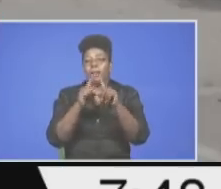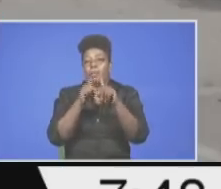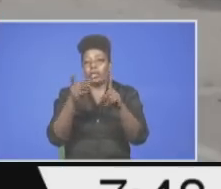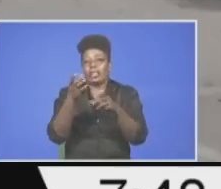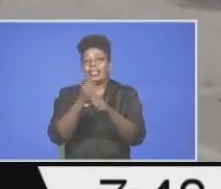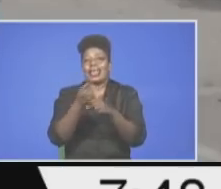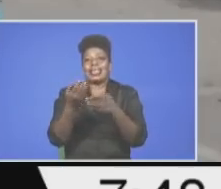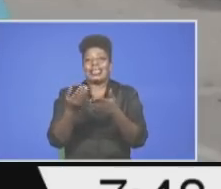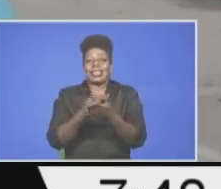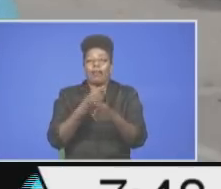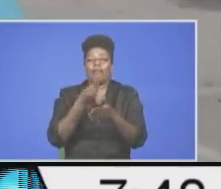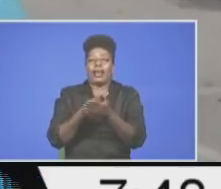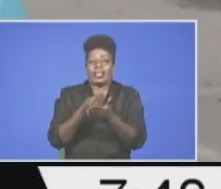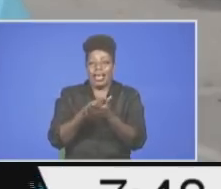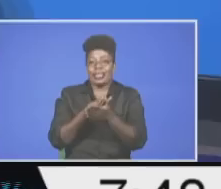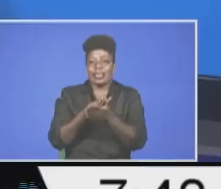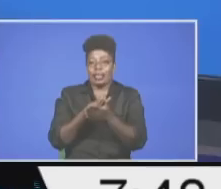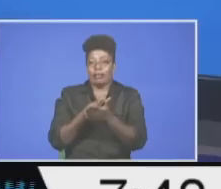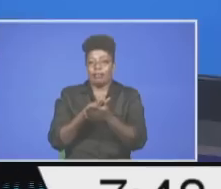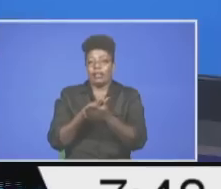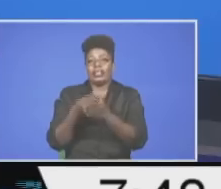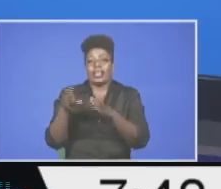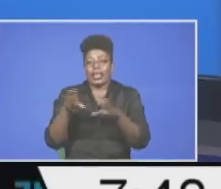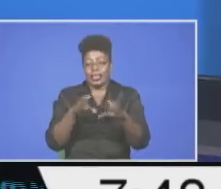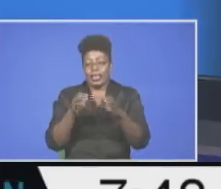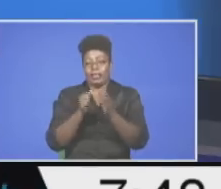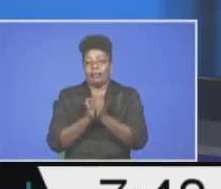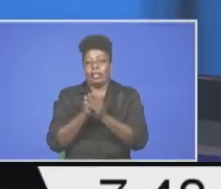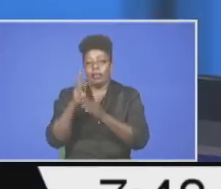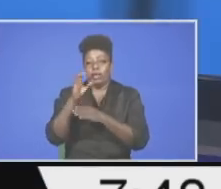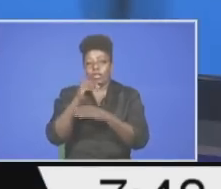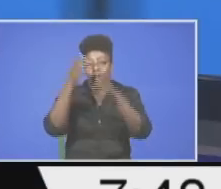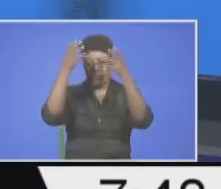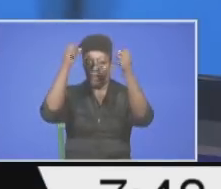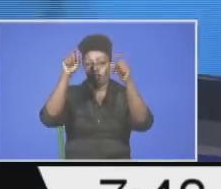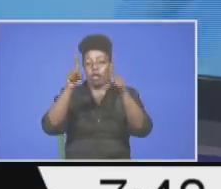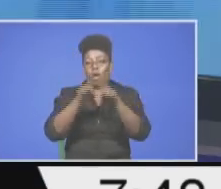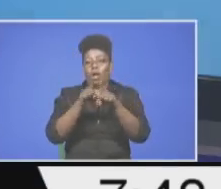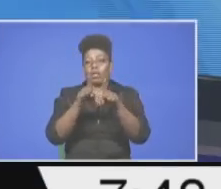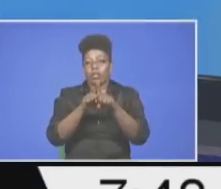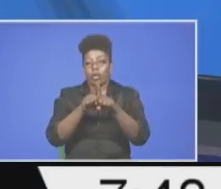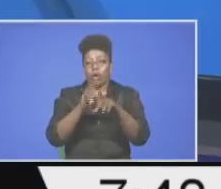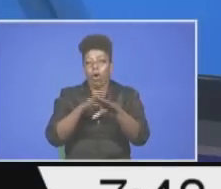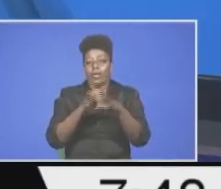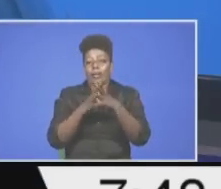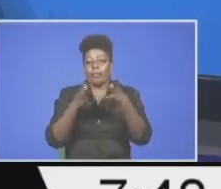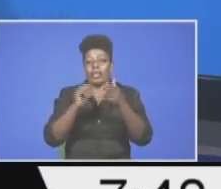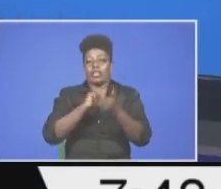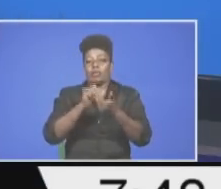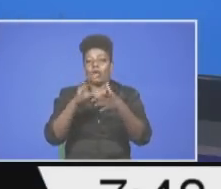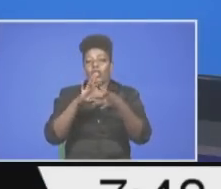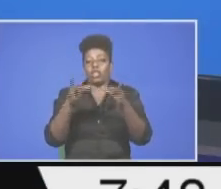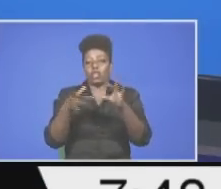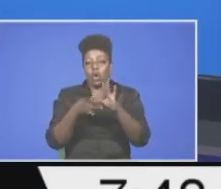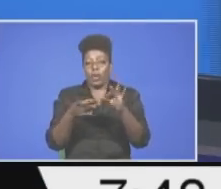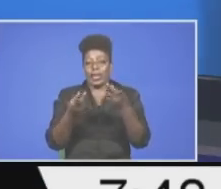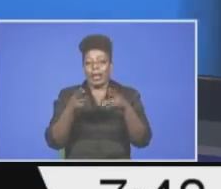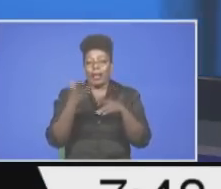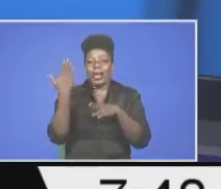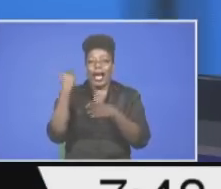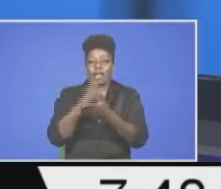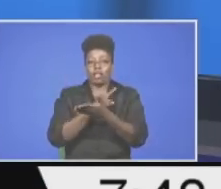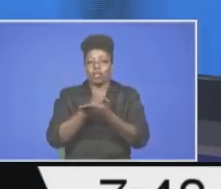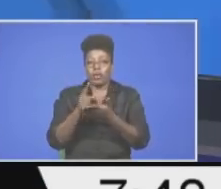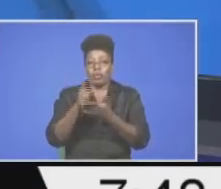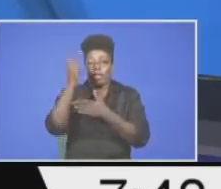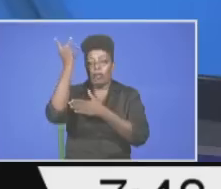take some financing to get these things done. The BOC president also commented on the big sports story that broke last week, that of course